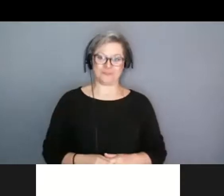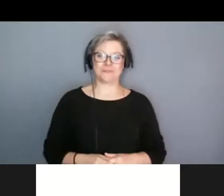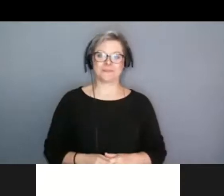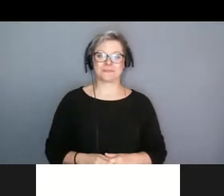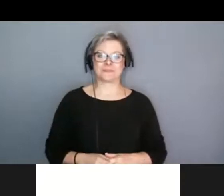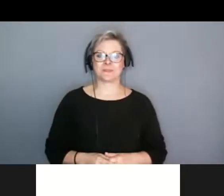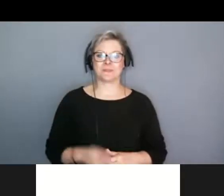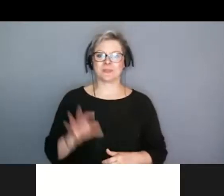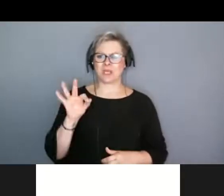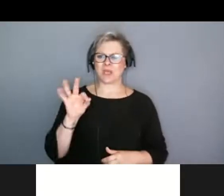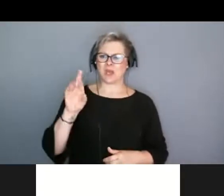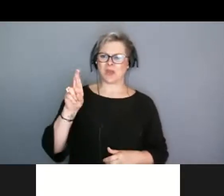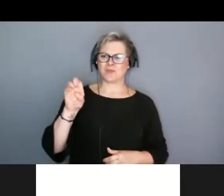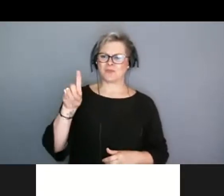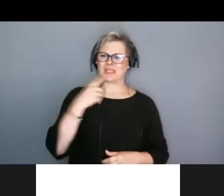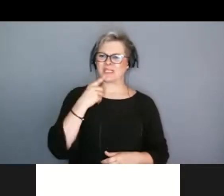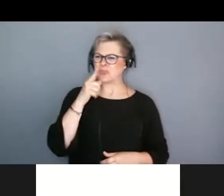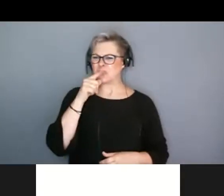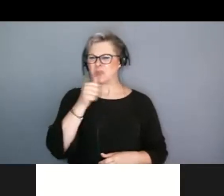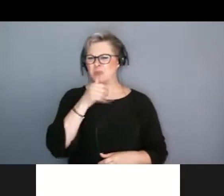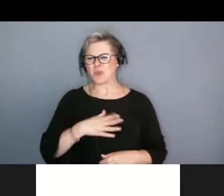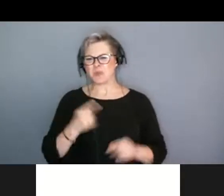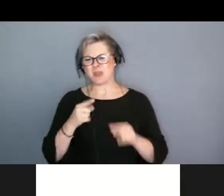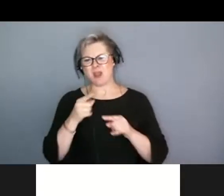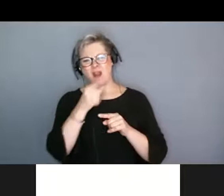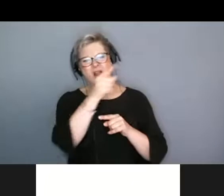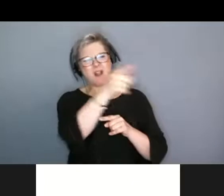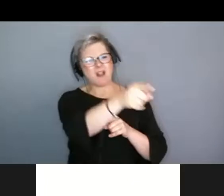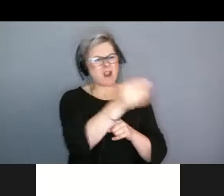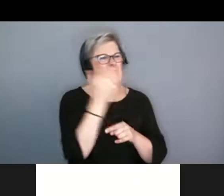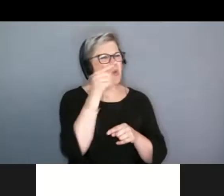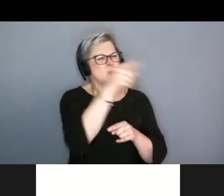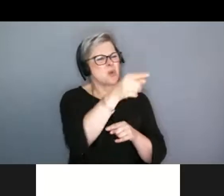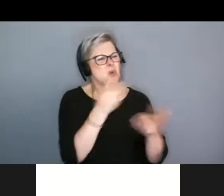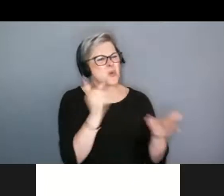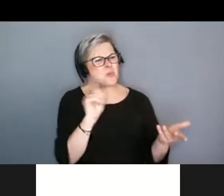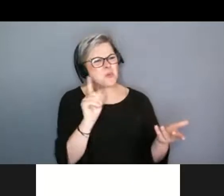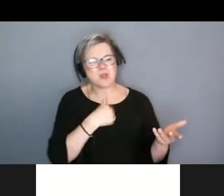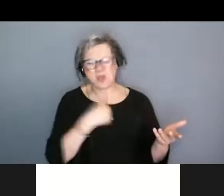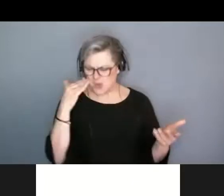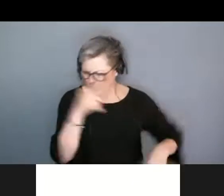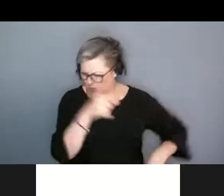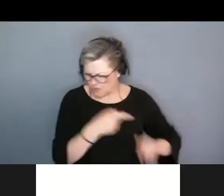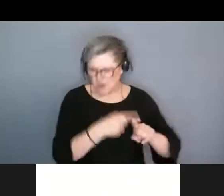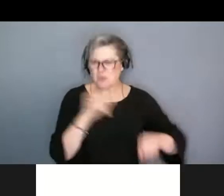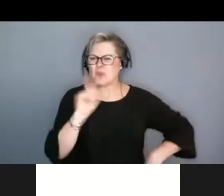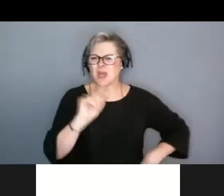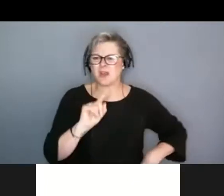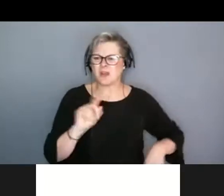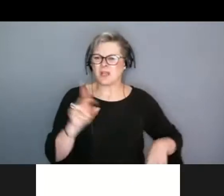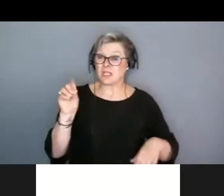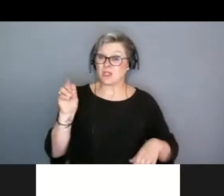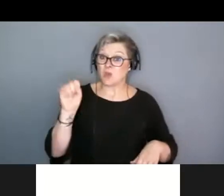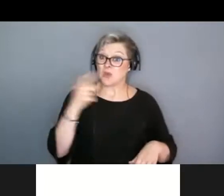Fred says, "Who's that woman down at the end of the corridor? I think I know her from somewhere." And Doris says, "Yeah, she used to be